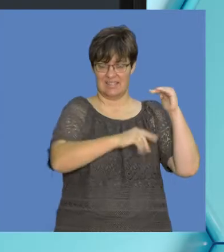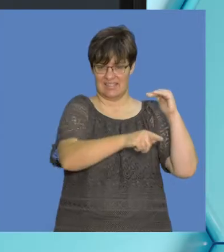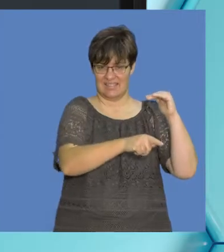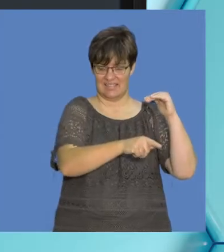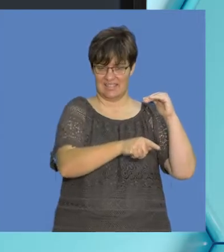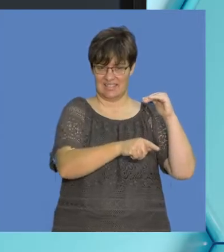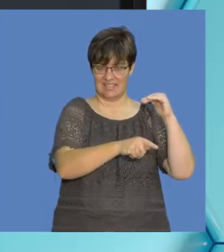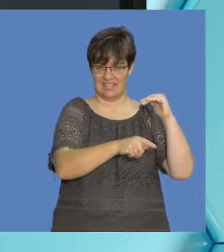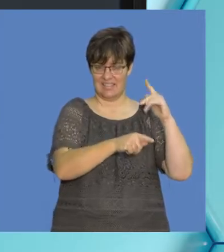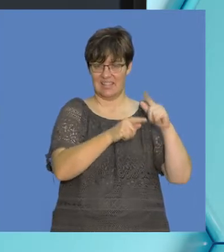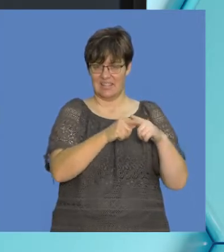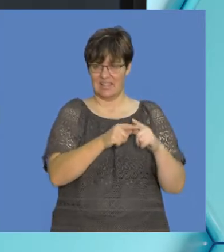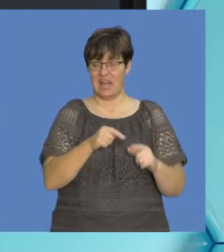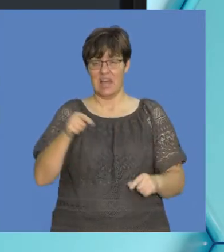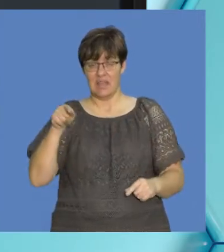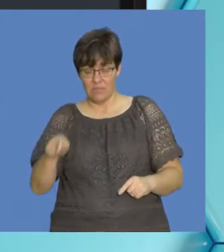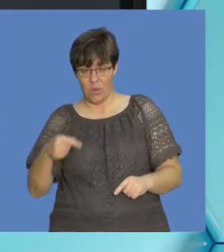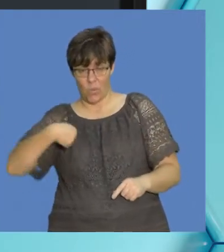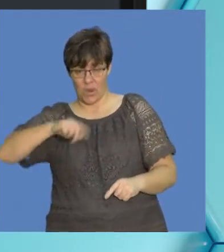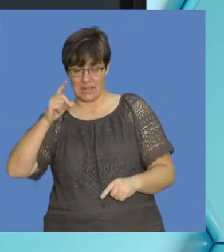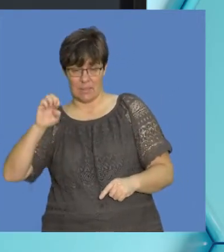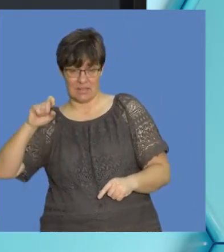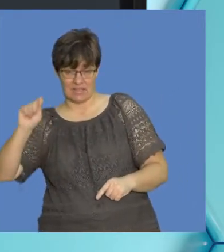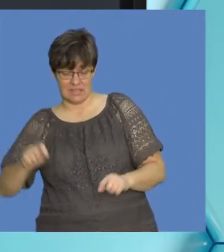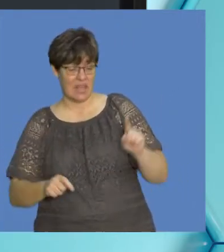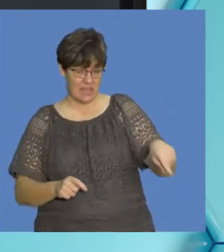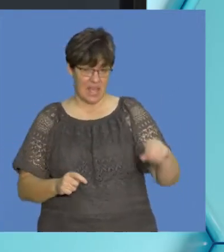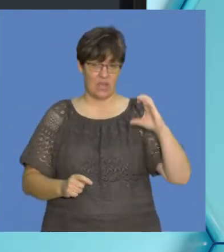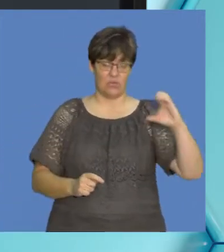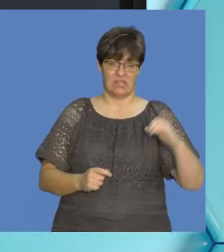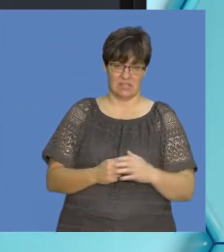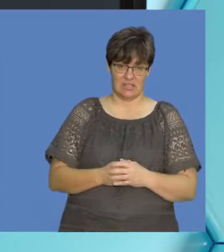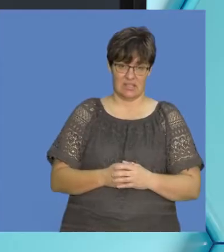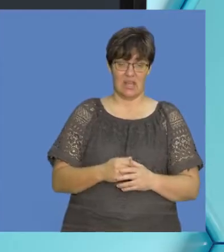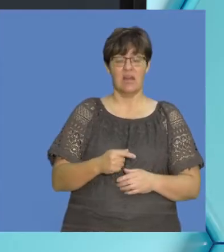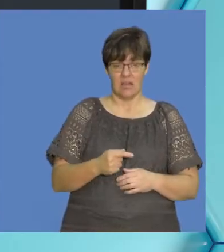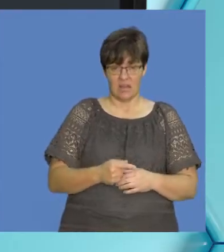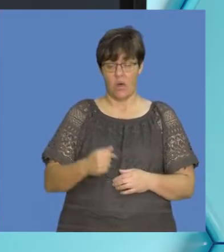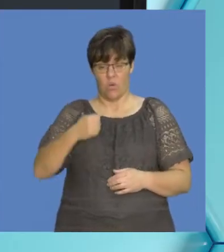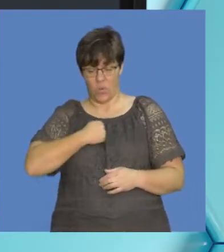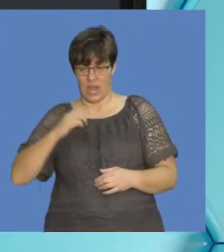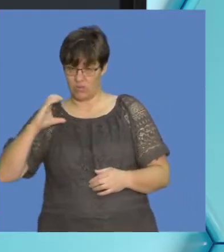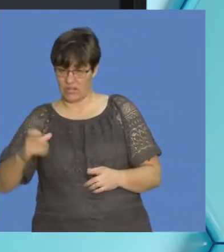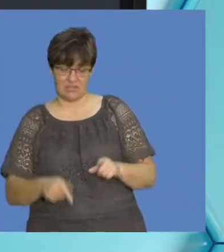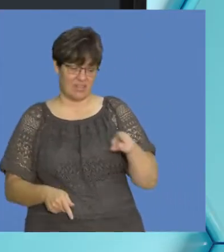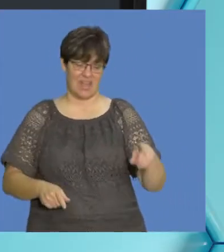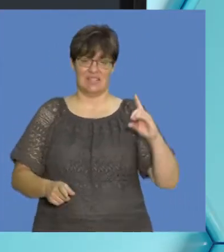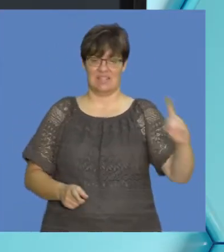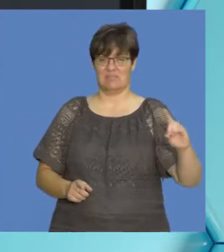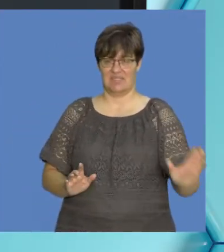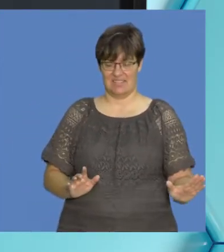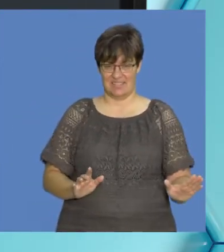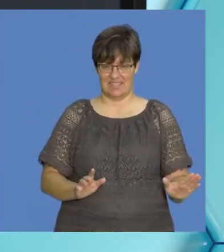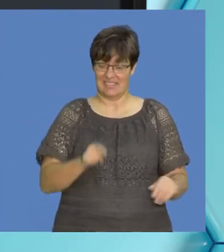time we debit, they are crediting. Every time we credit, they are debiting. And that,